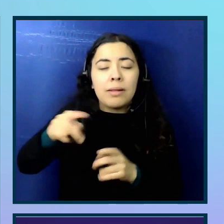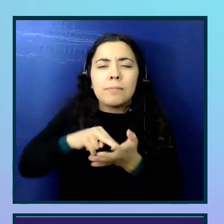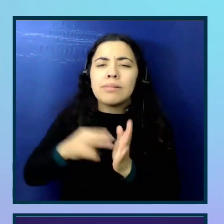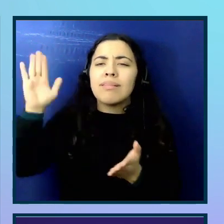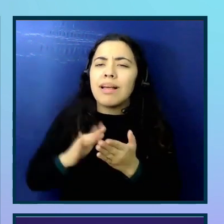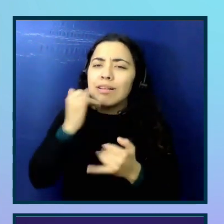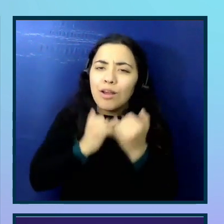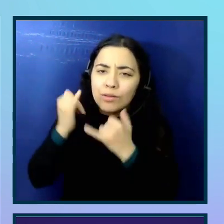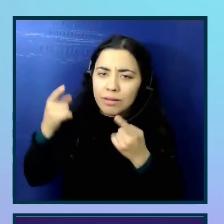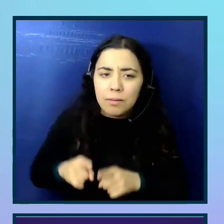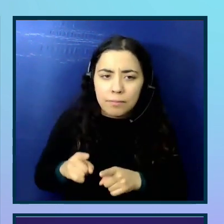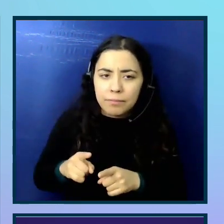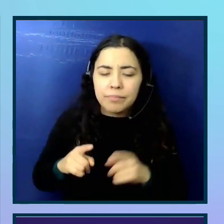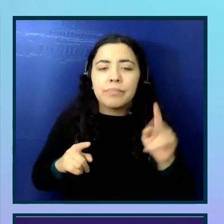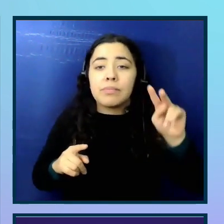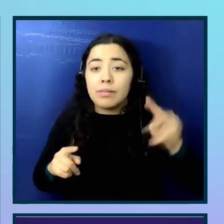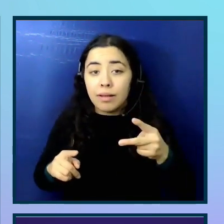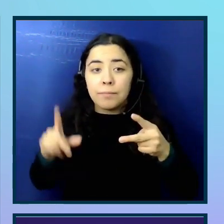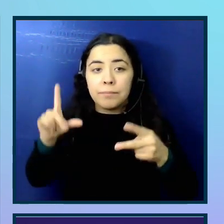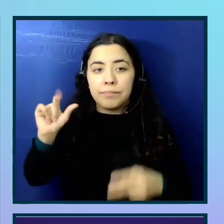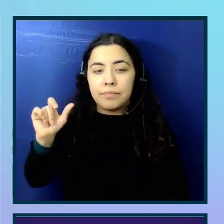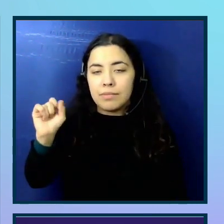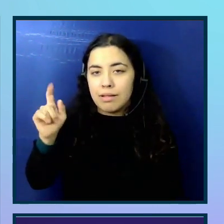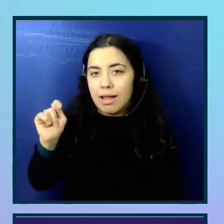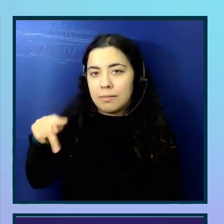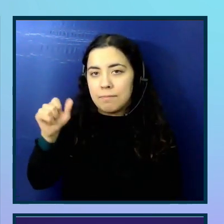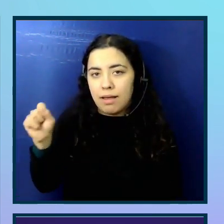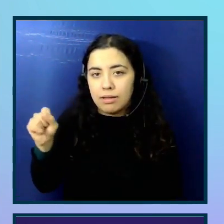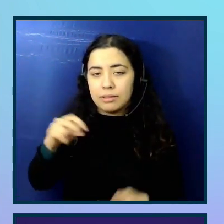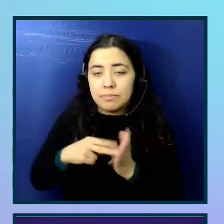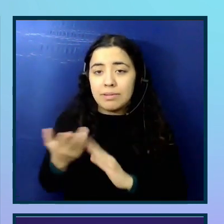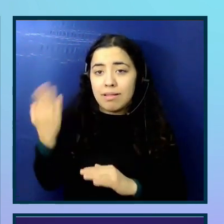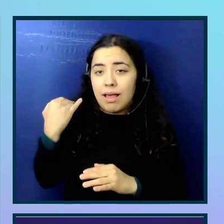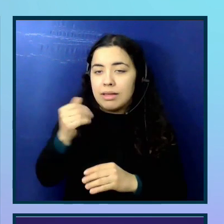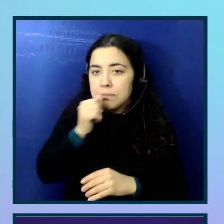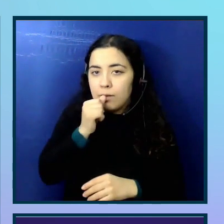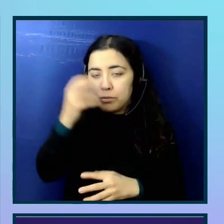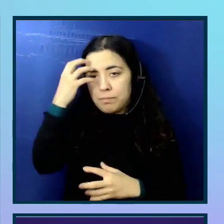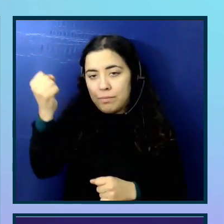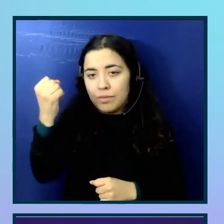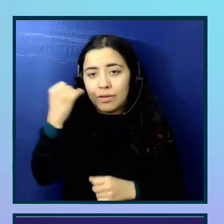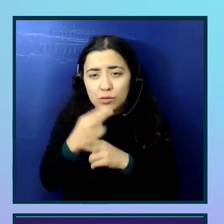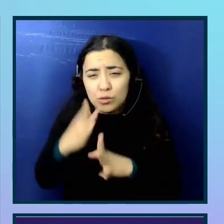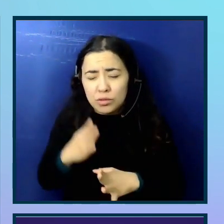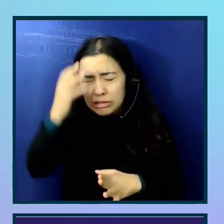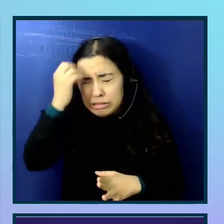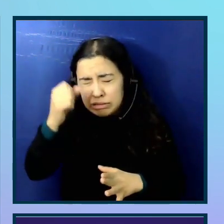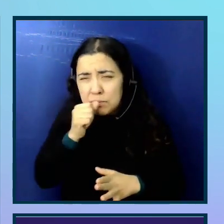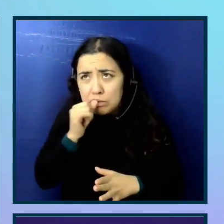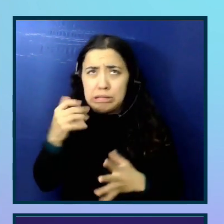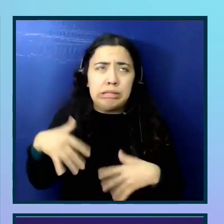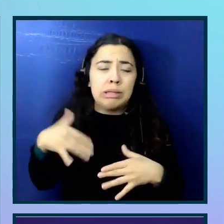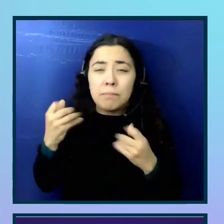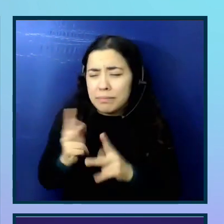LastPass. Making sure that users cannot have to remember their own password is huge. So a lot of people use that for short-term